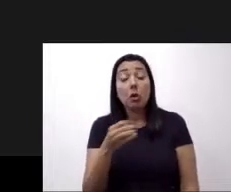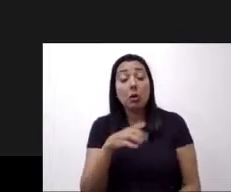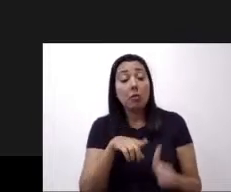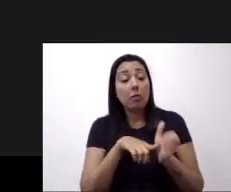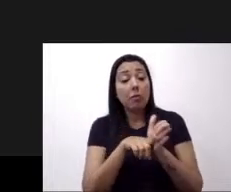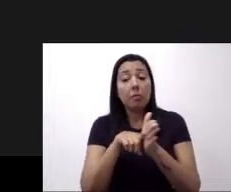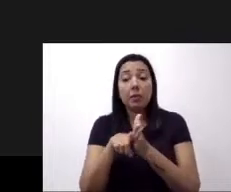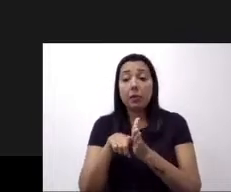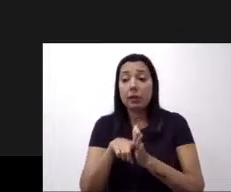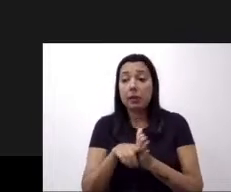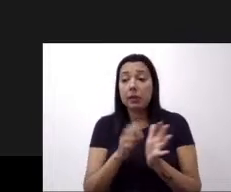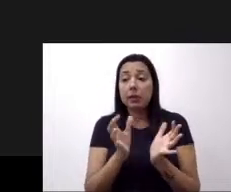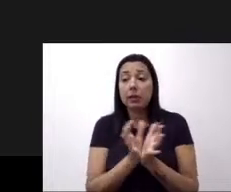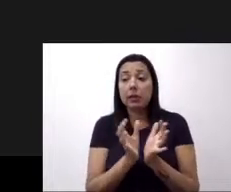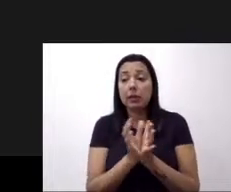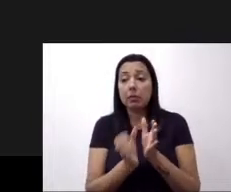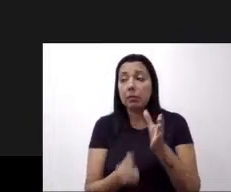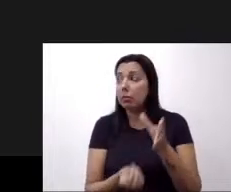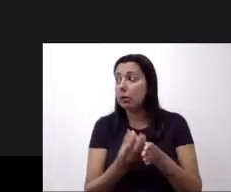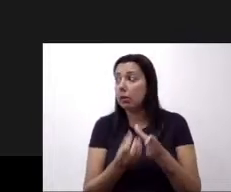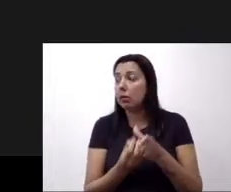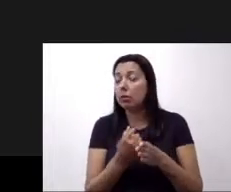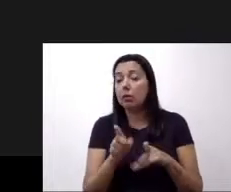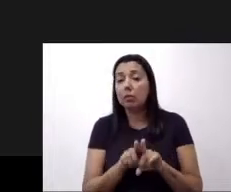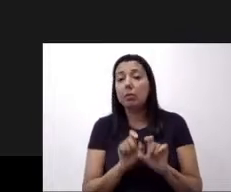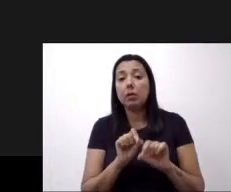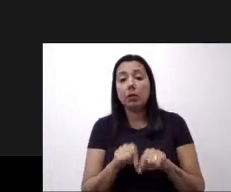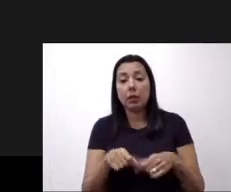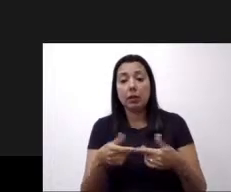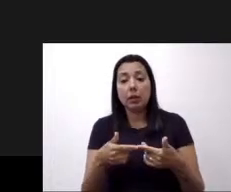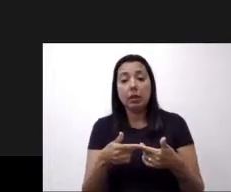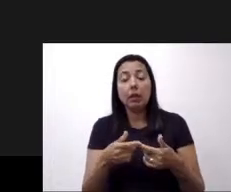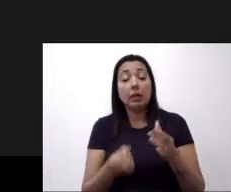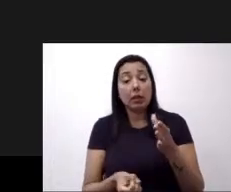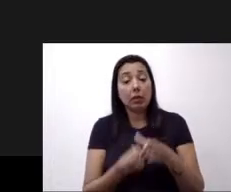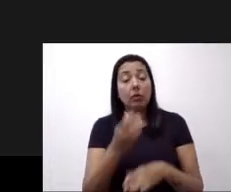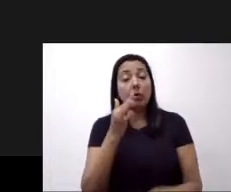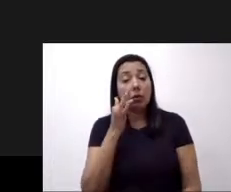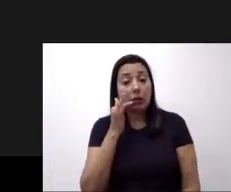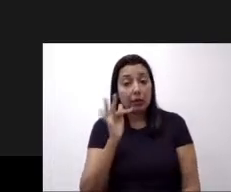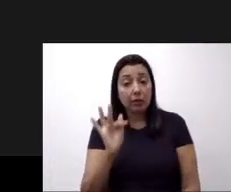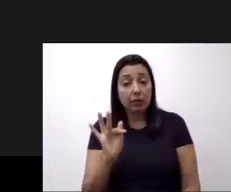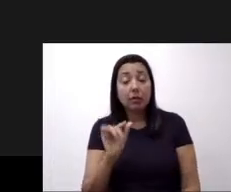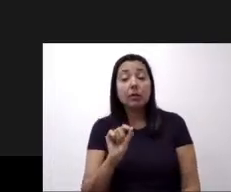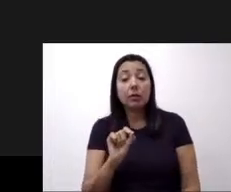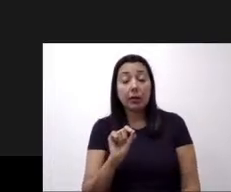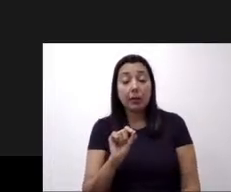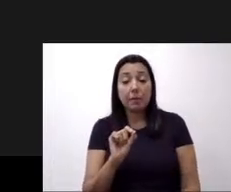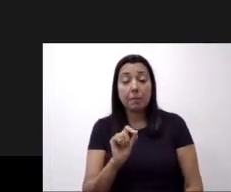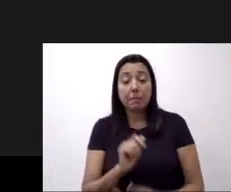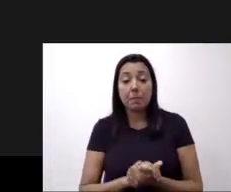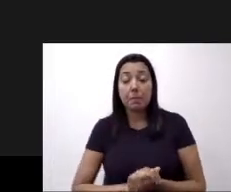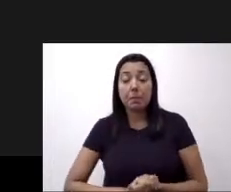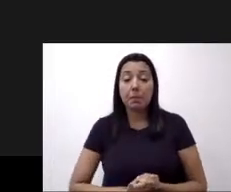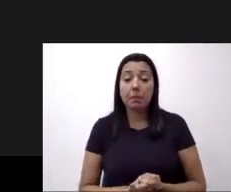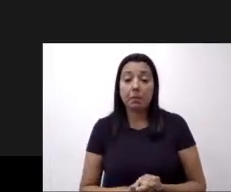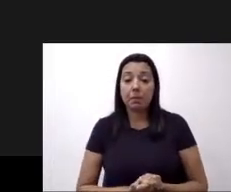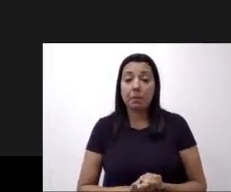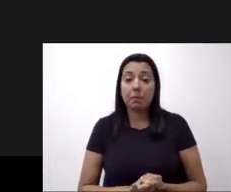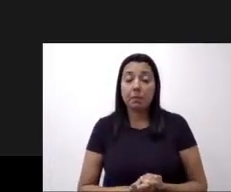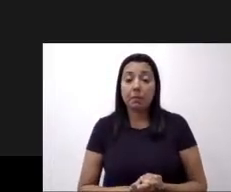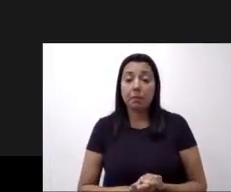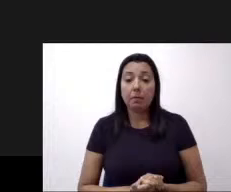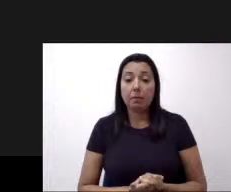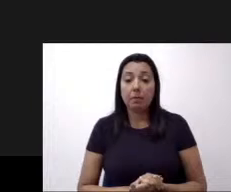in several other countries. The American researchers, Dorothy McBride-Stetson and Amy Mazur, who